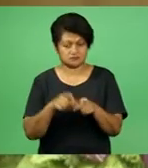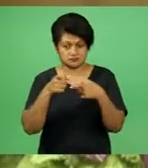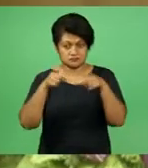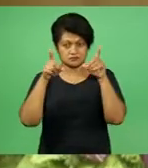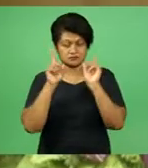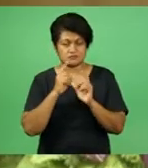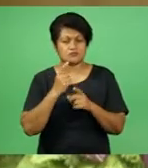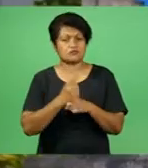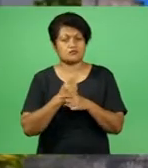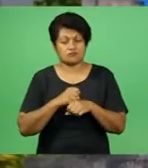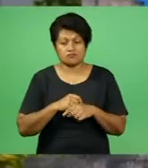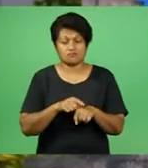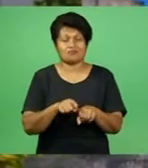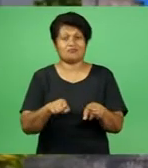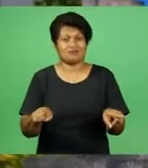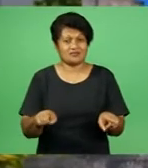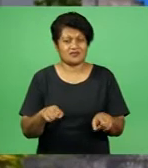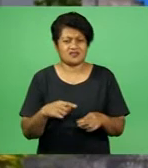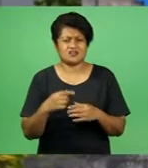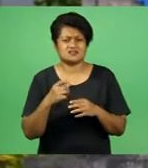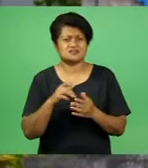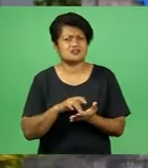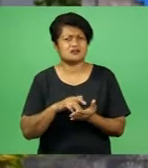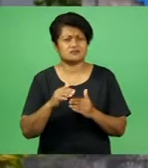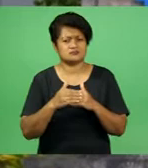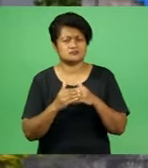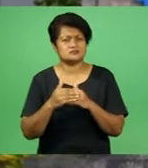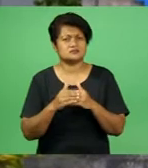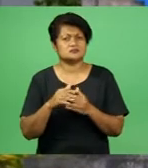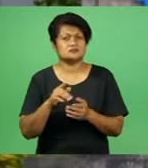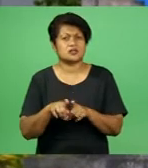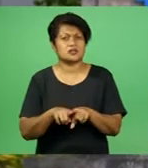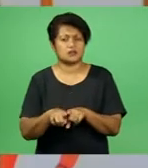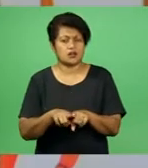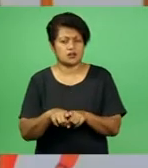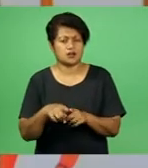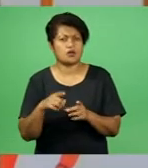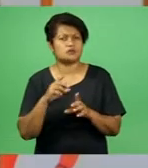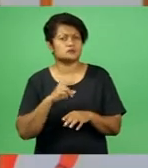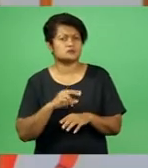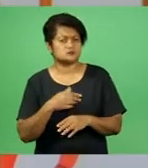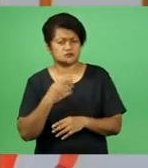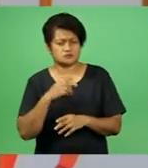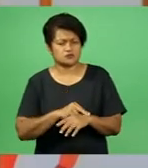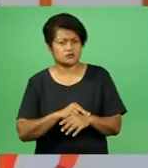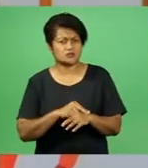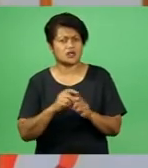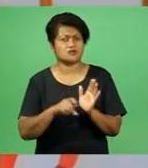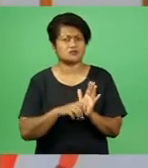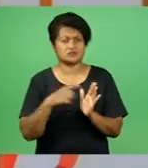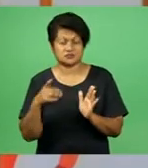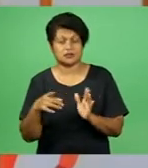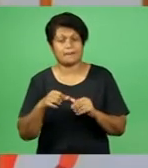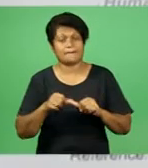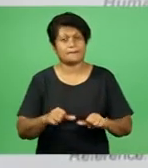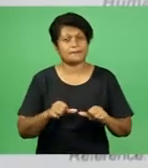appointment of Director for Center for Flexible Learning, Dr. Rajni Chand, on Tuesday. The acting Vice-Chancellor and President of the University